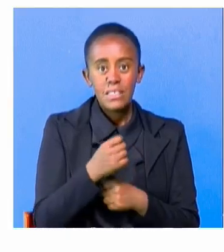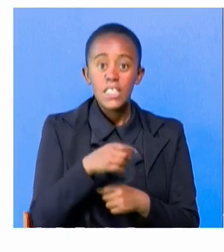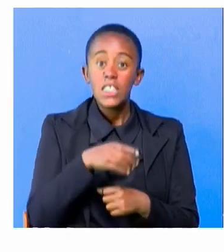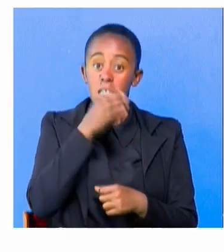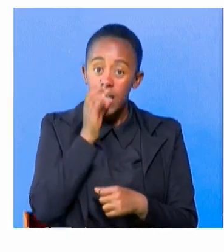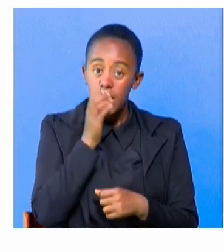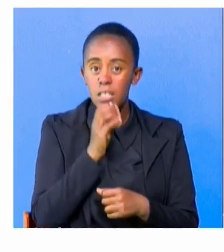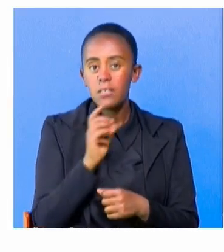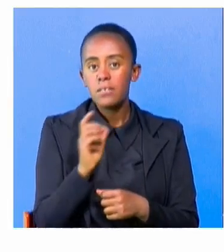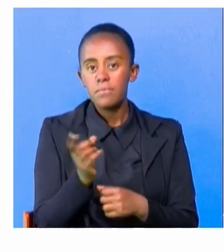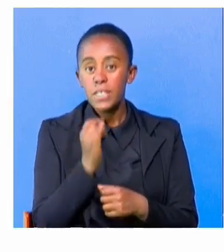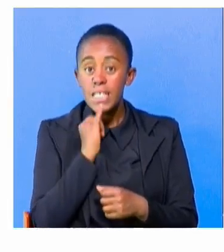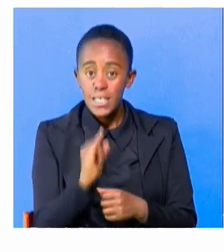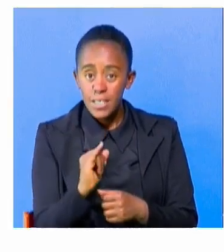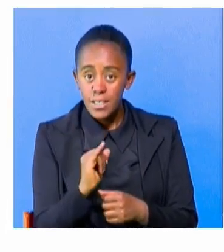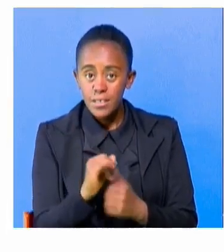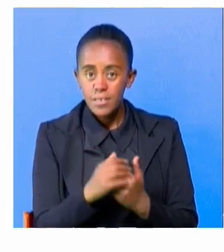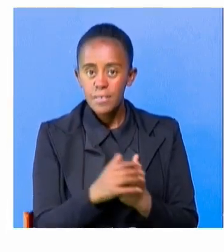is